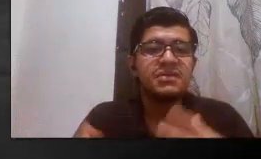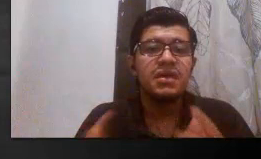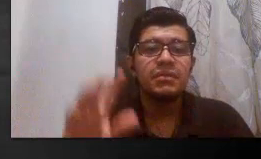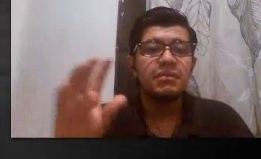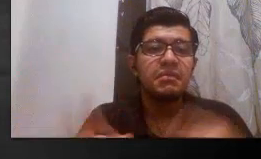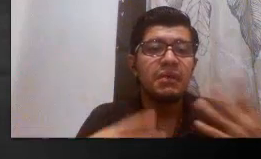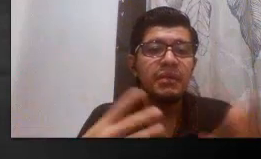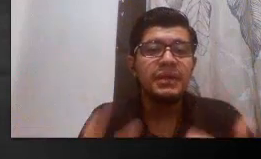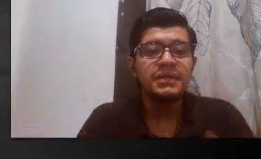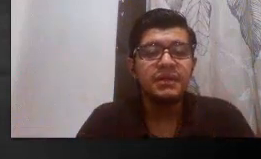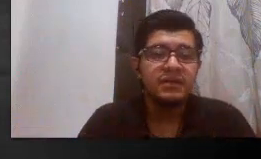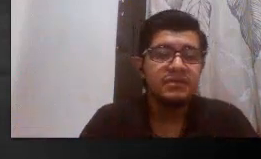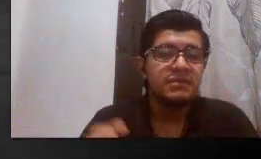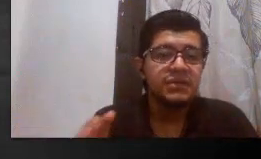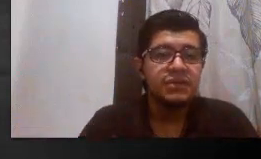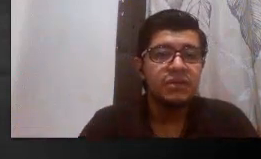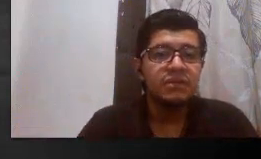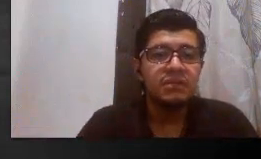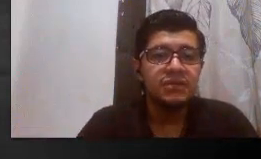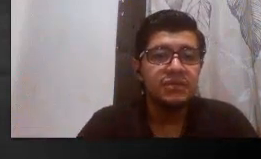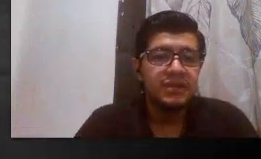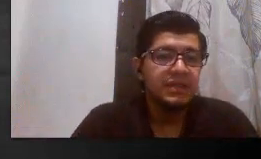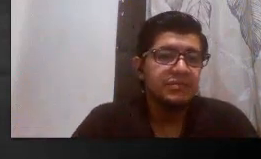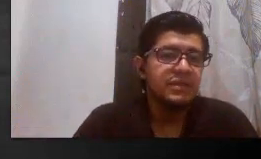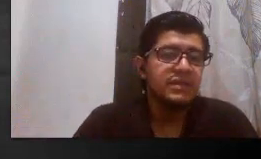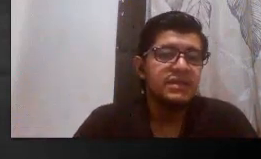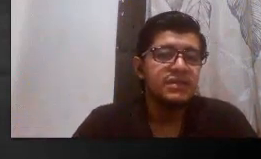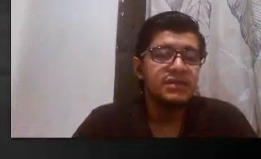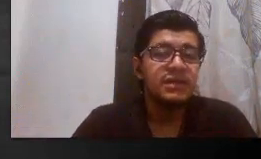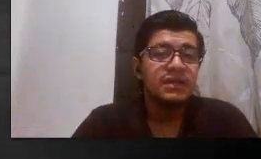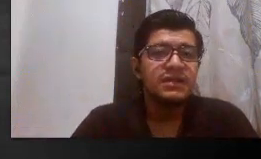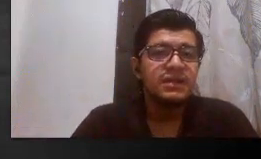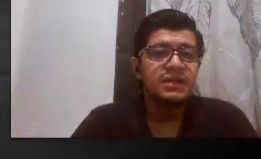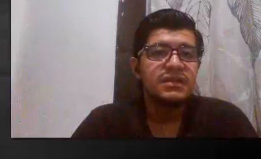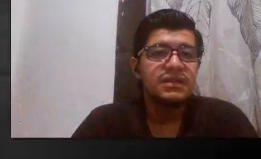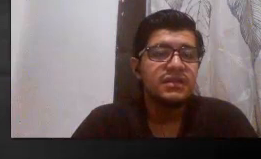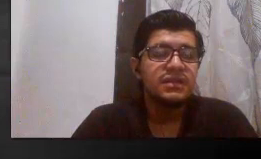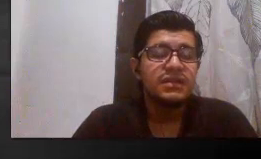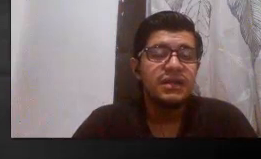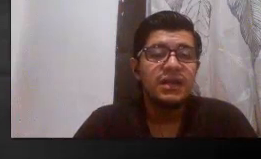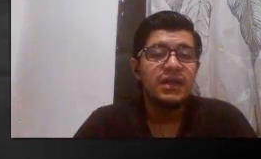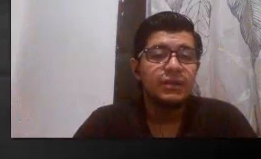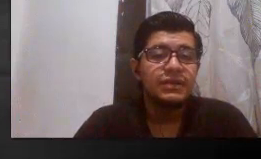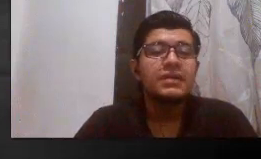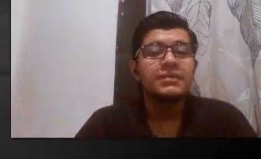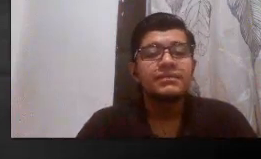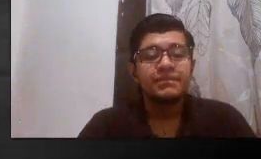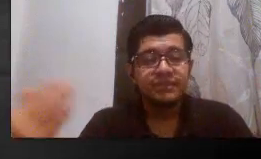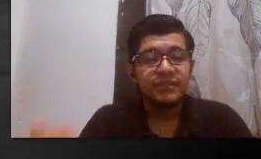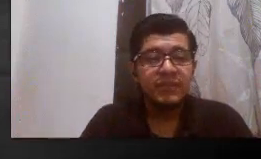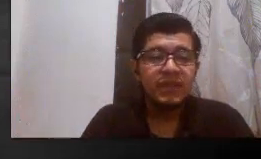use some movements, some signs, but this is not a language.